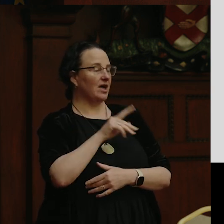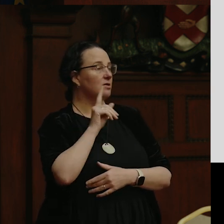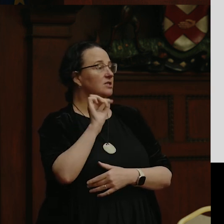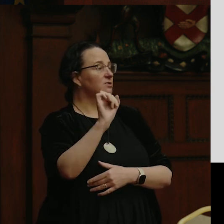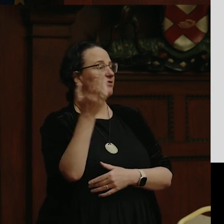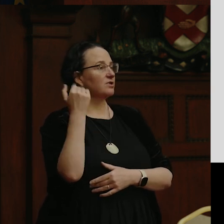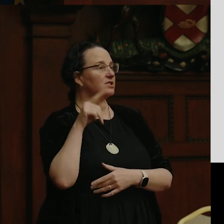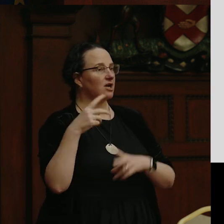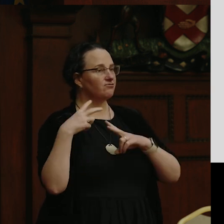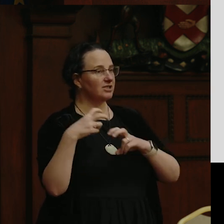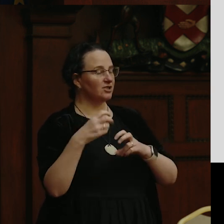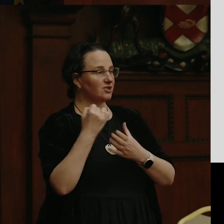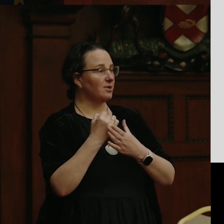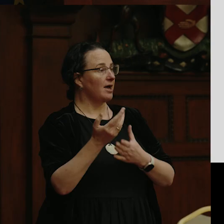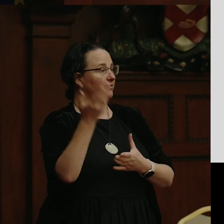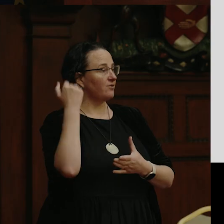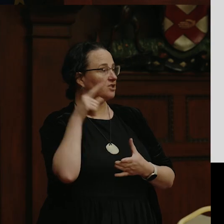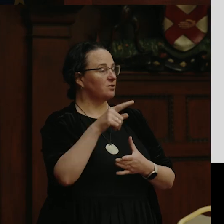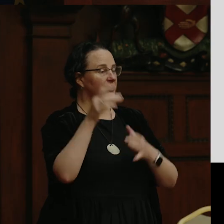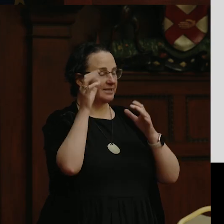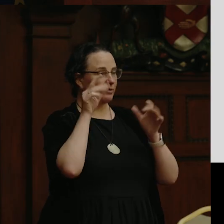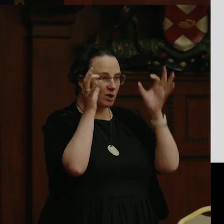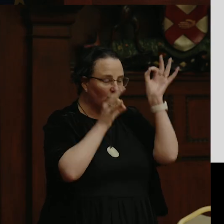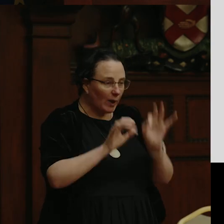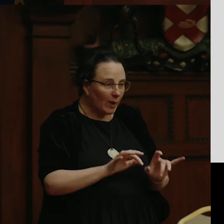student, Google her and find the Bright Club